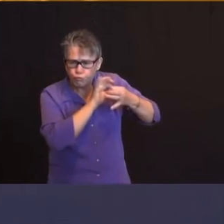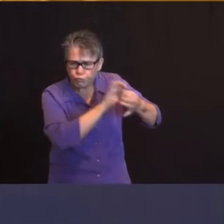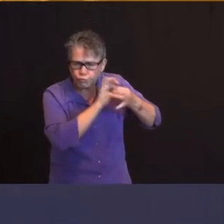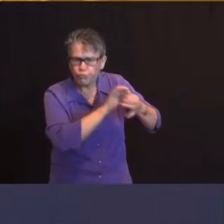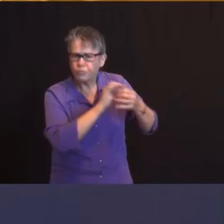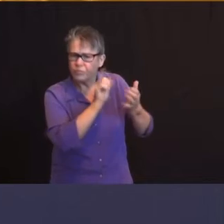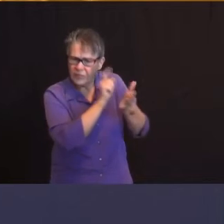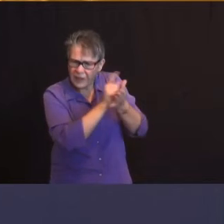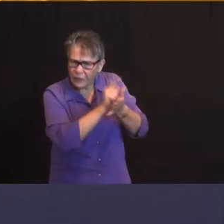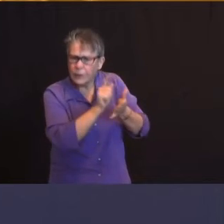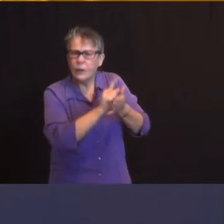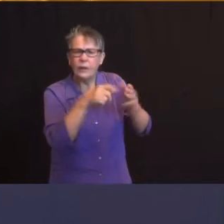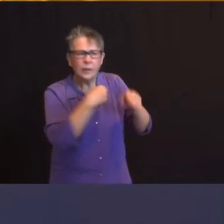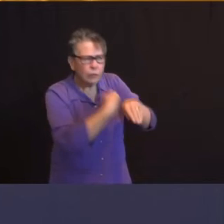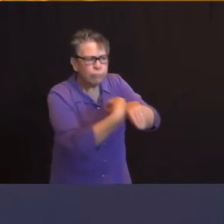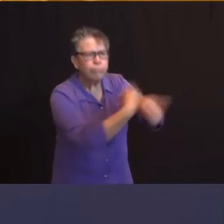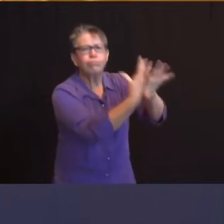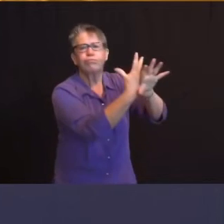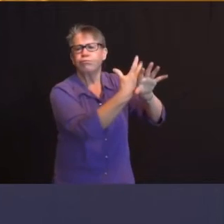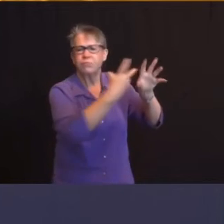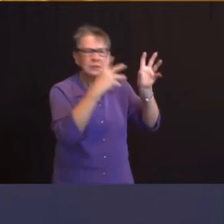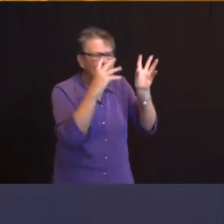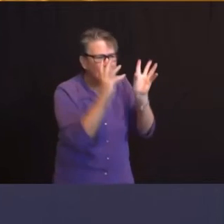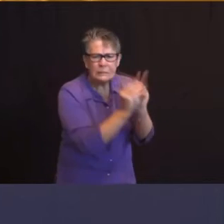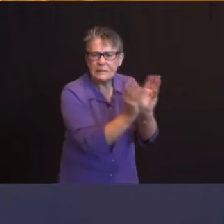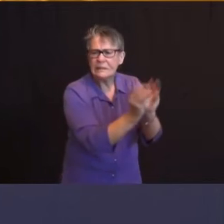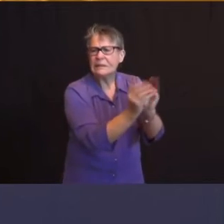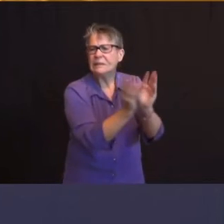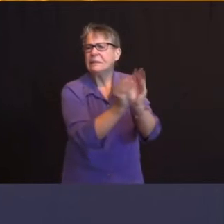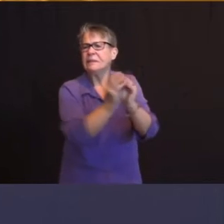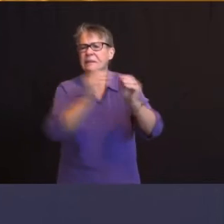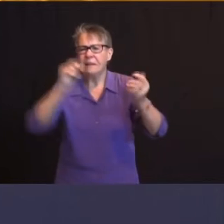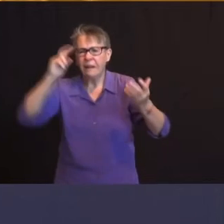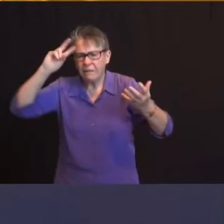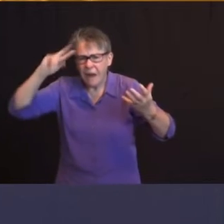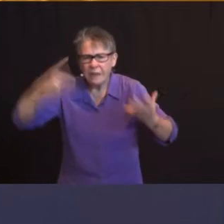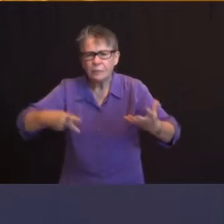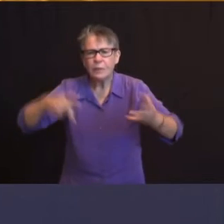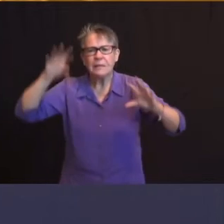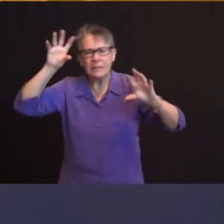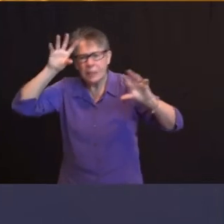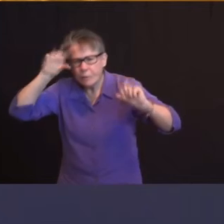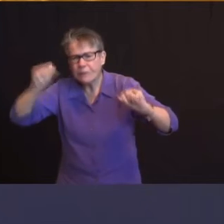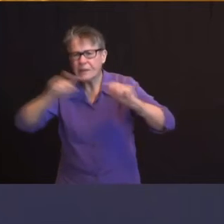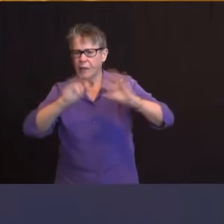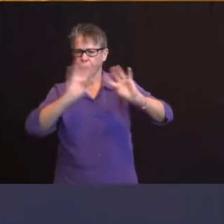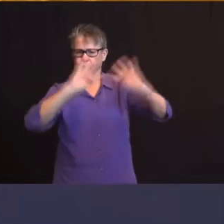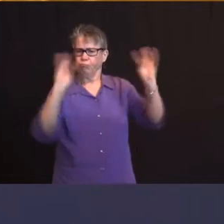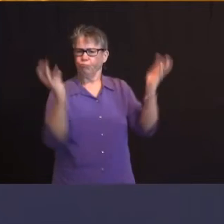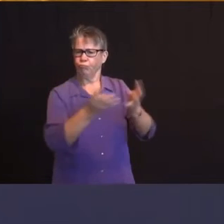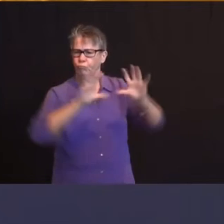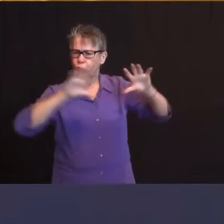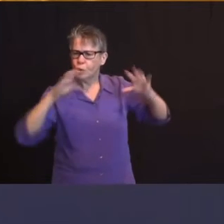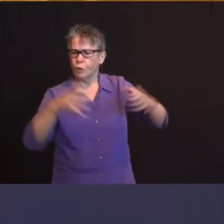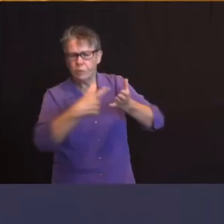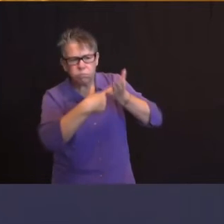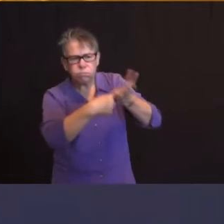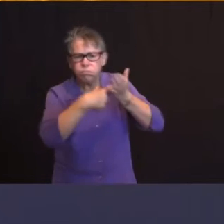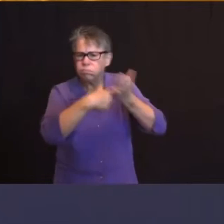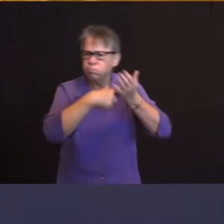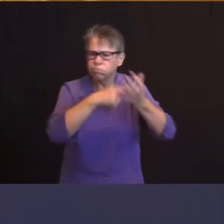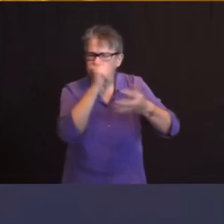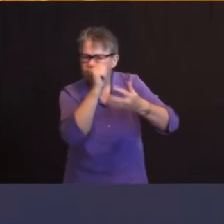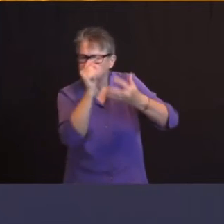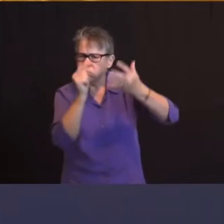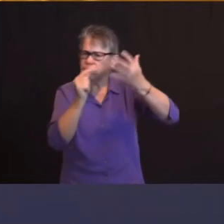Vice President Mike Pence and his team, to private conversations along the way, too many to recount, to the strong receptions we've